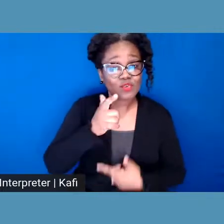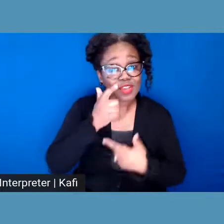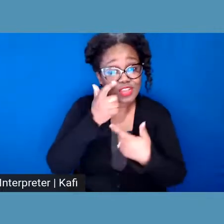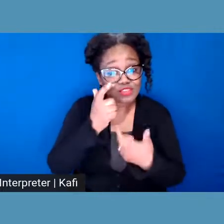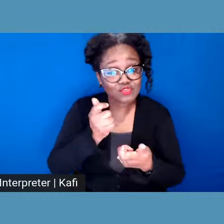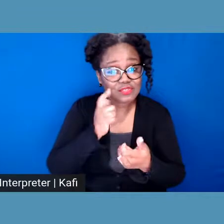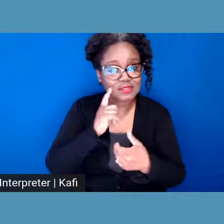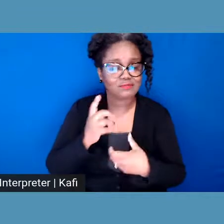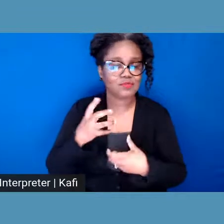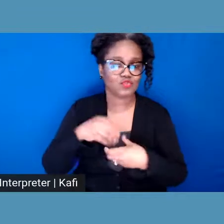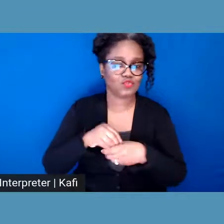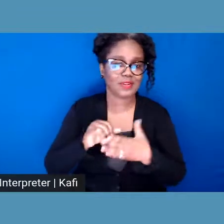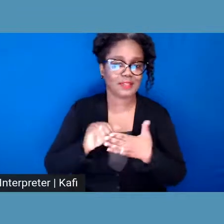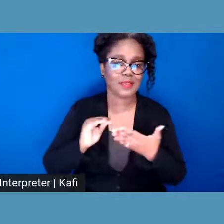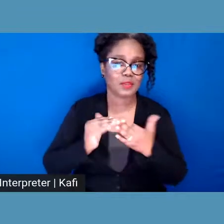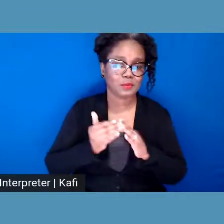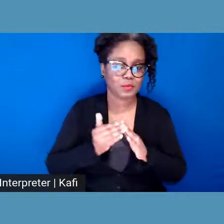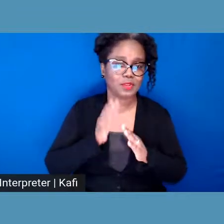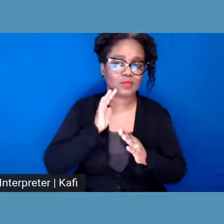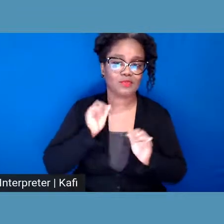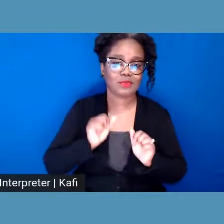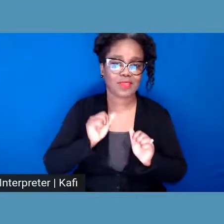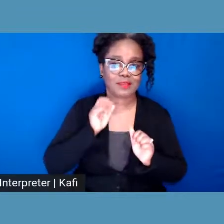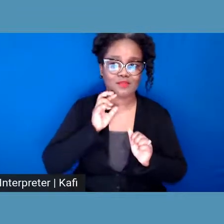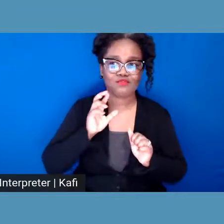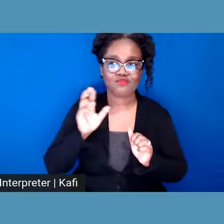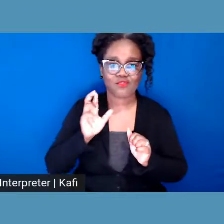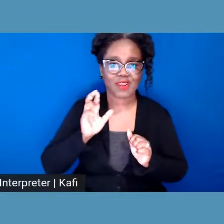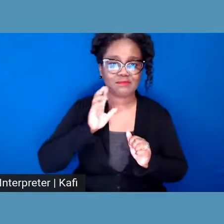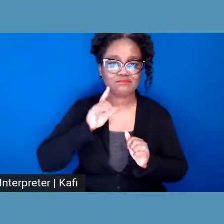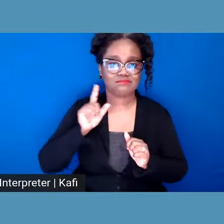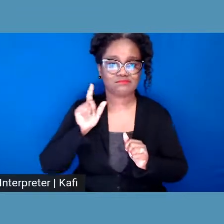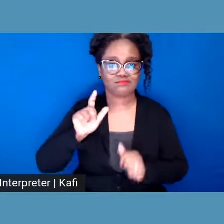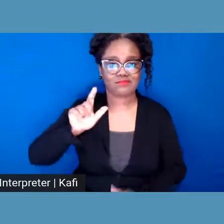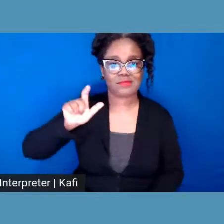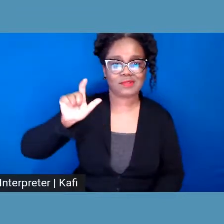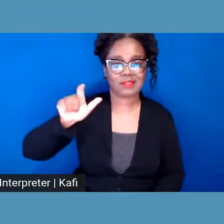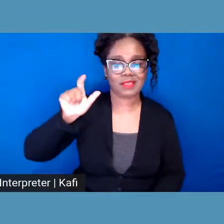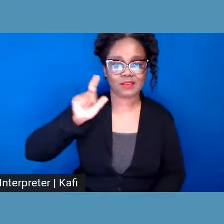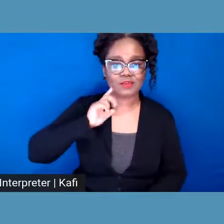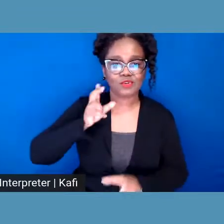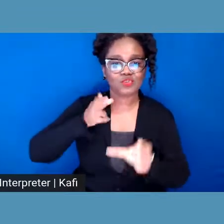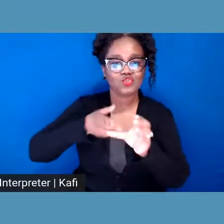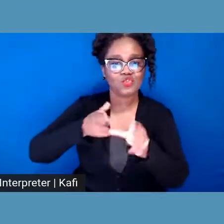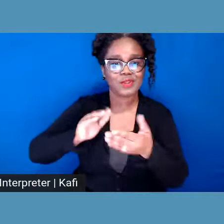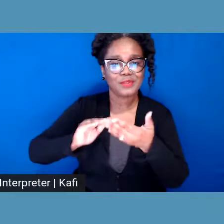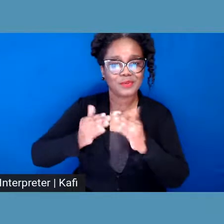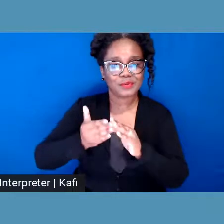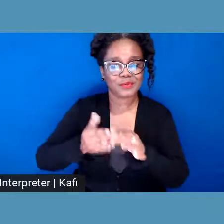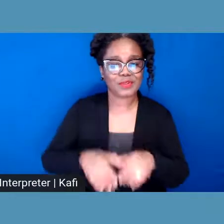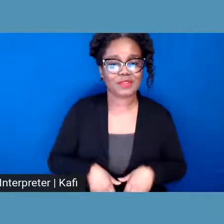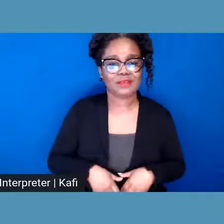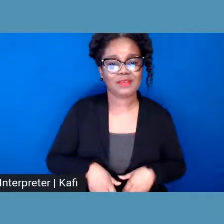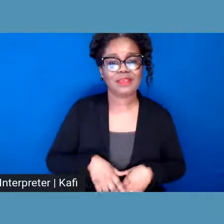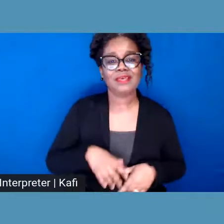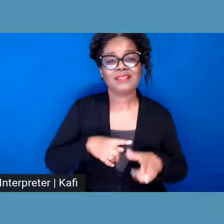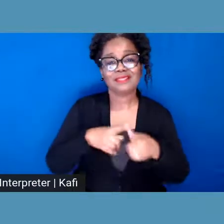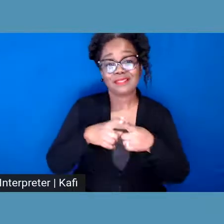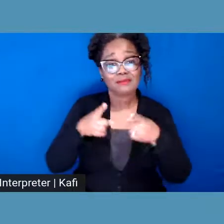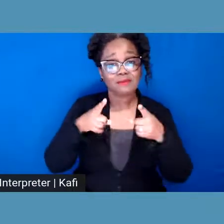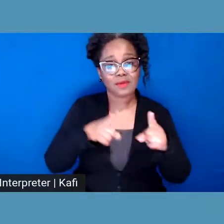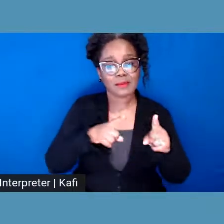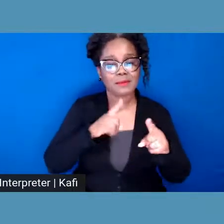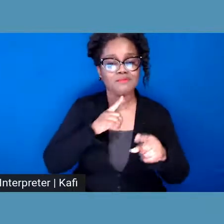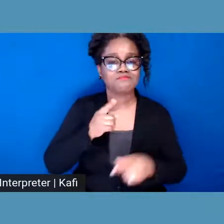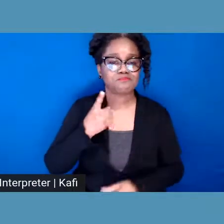in the upper right-hand corner to create an account and to post your questions. A member of the community or one of our student technology fellows